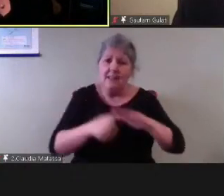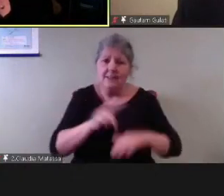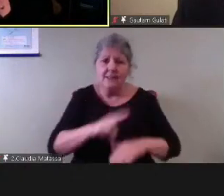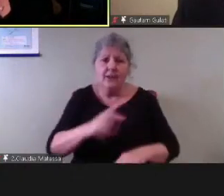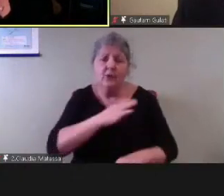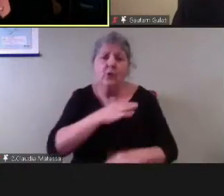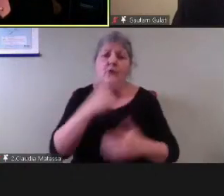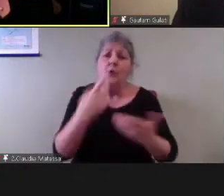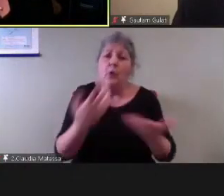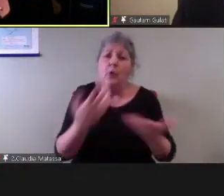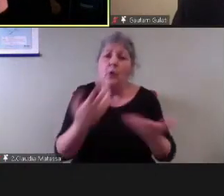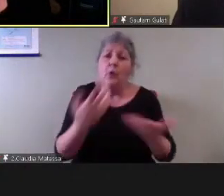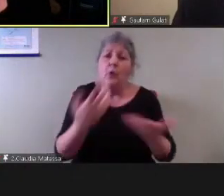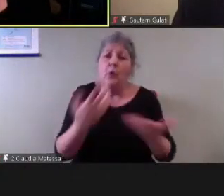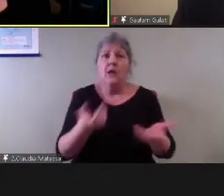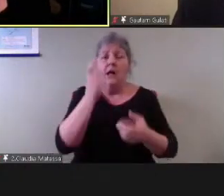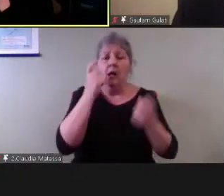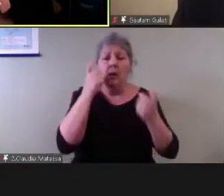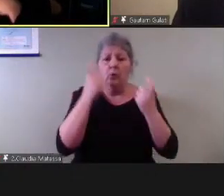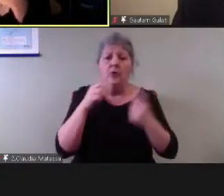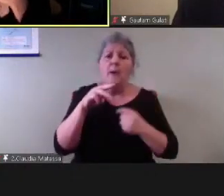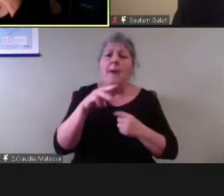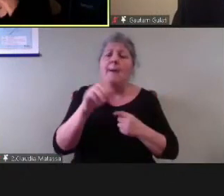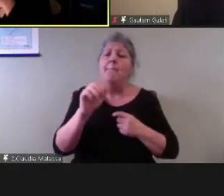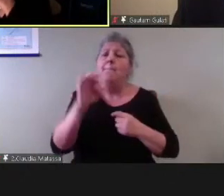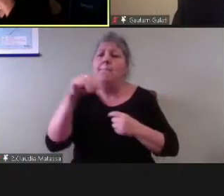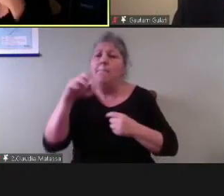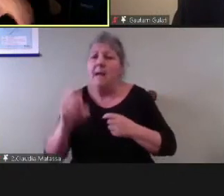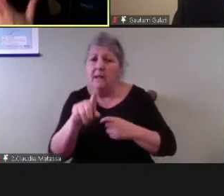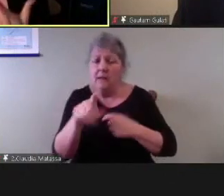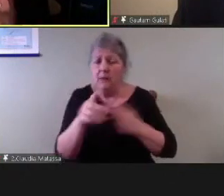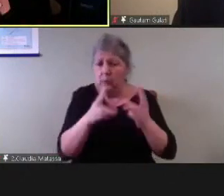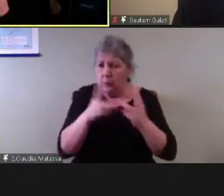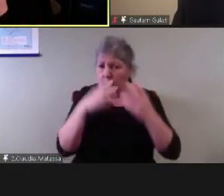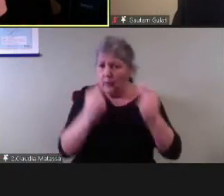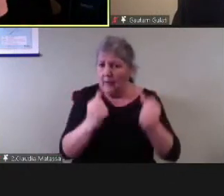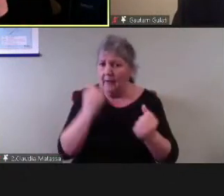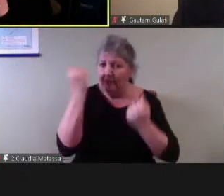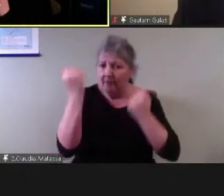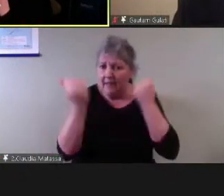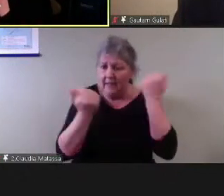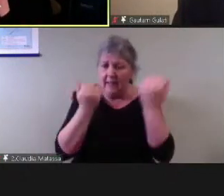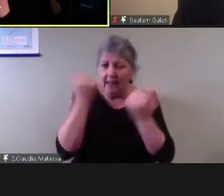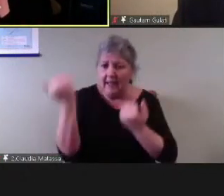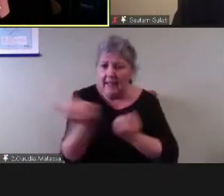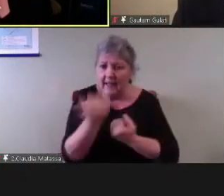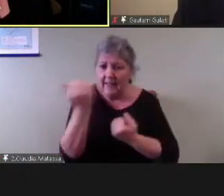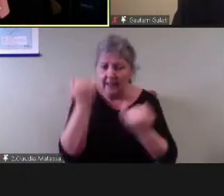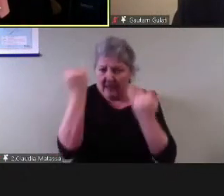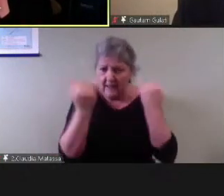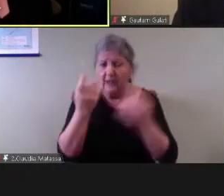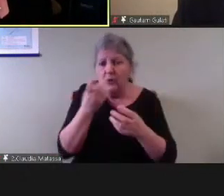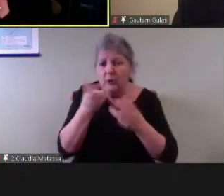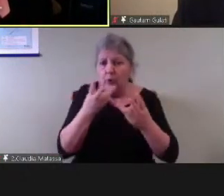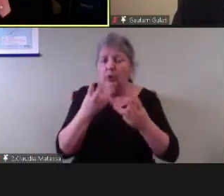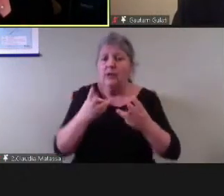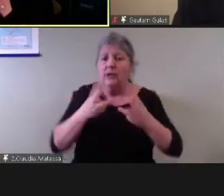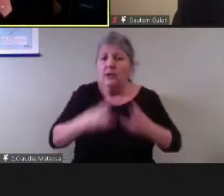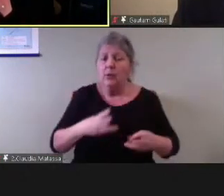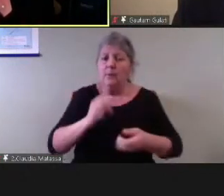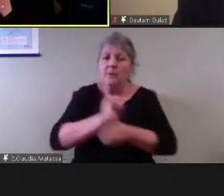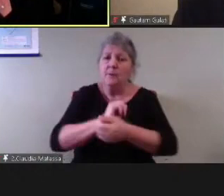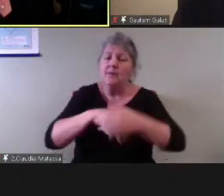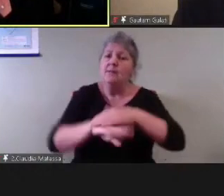it. I'm wondering if, Maggie, you were nodding, would you have any idea, particularly as you're working in the Dóchas Centre where you must see this every